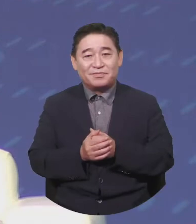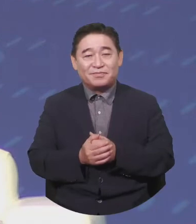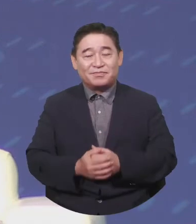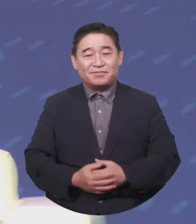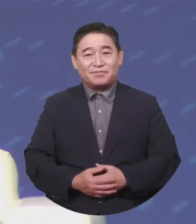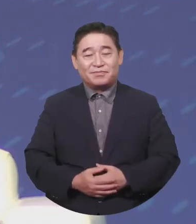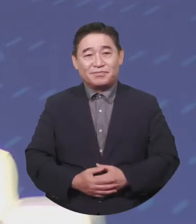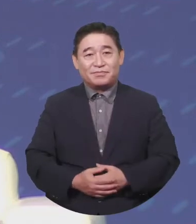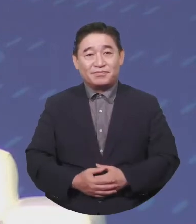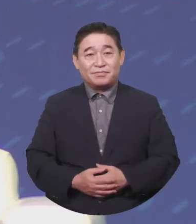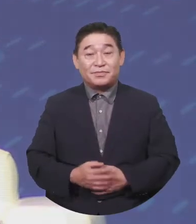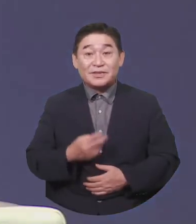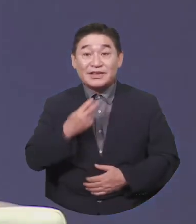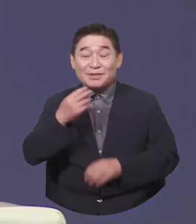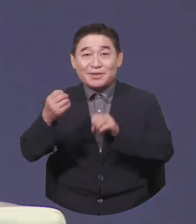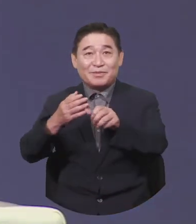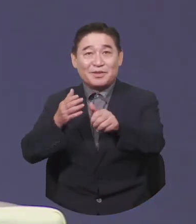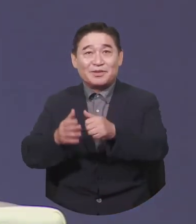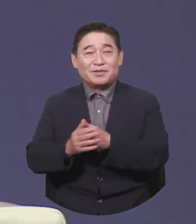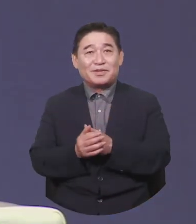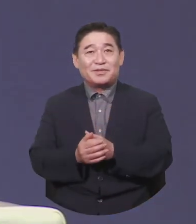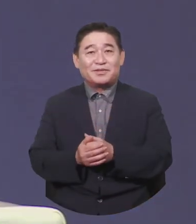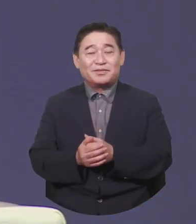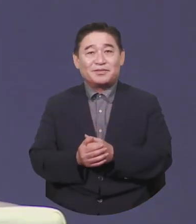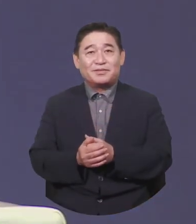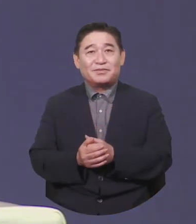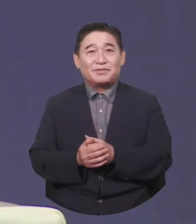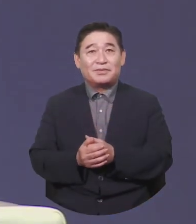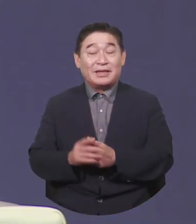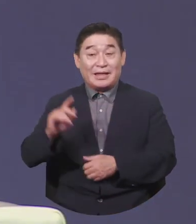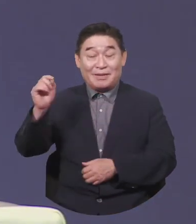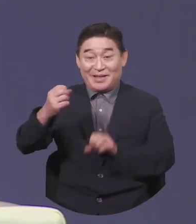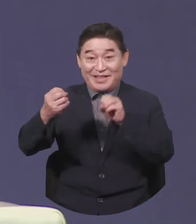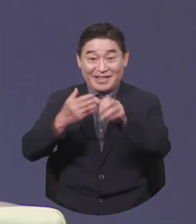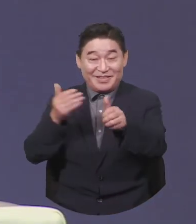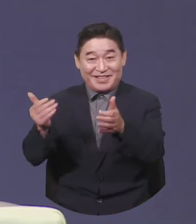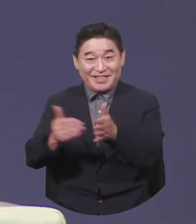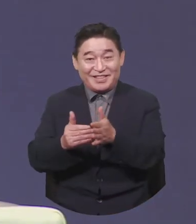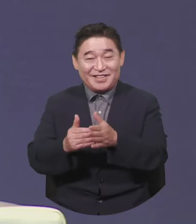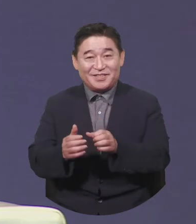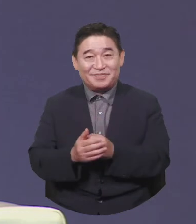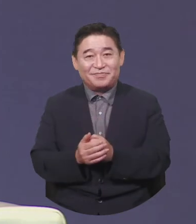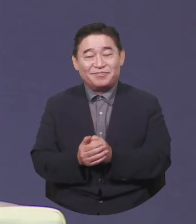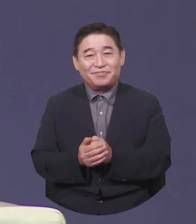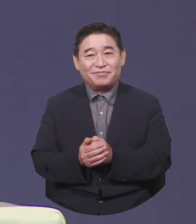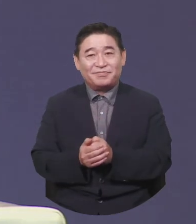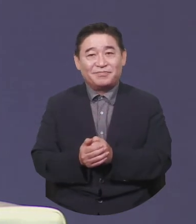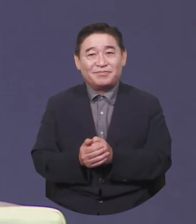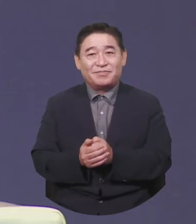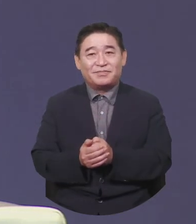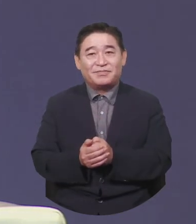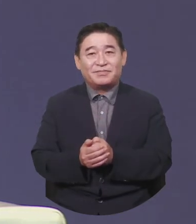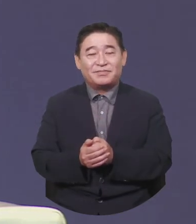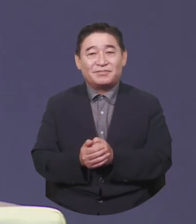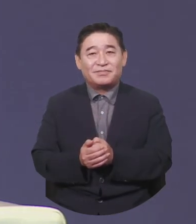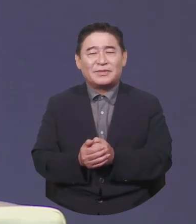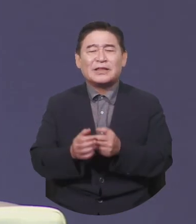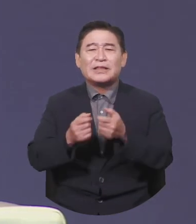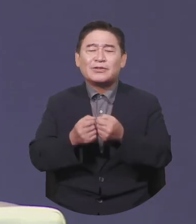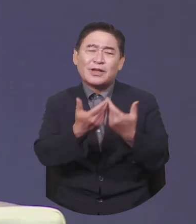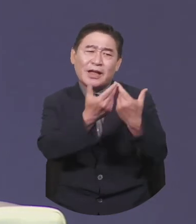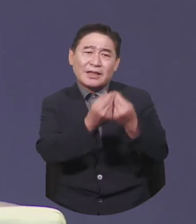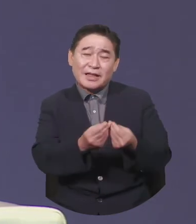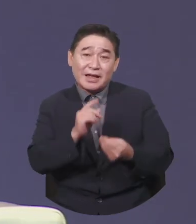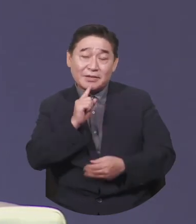2 minutes. Yes, I will be quick and give you 2 concrete examples. Okay. The question was about how can